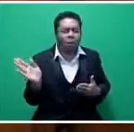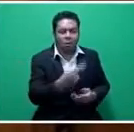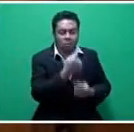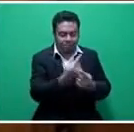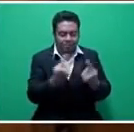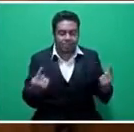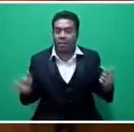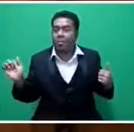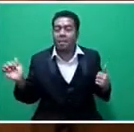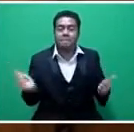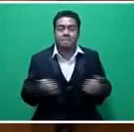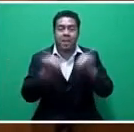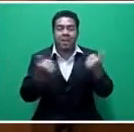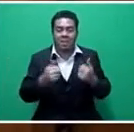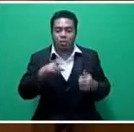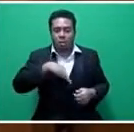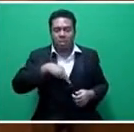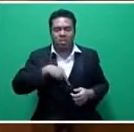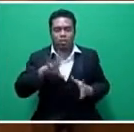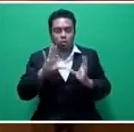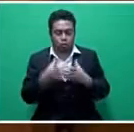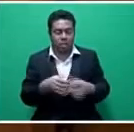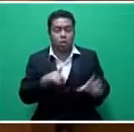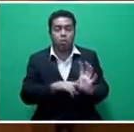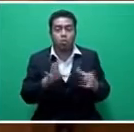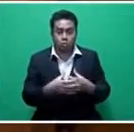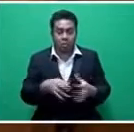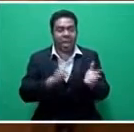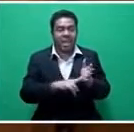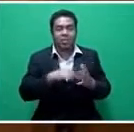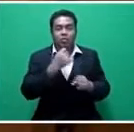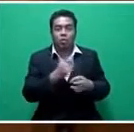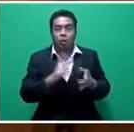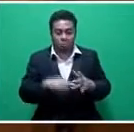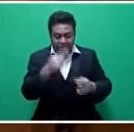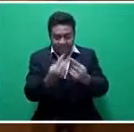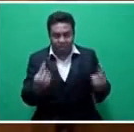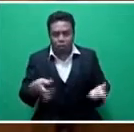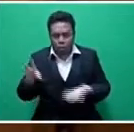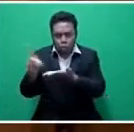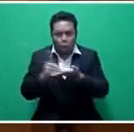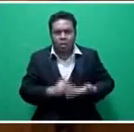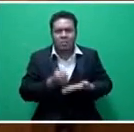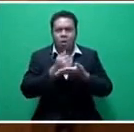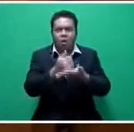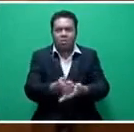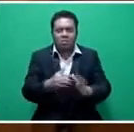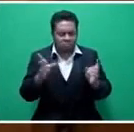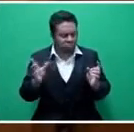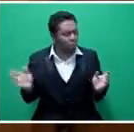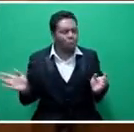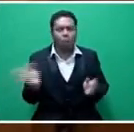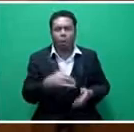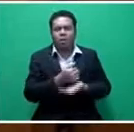and the many religious groups, youth groups, NGOs, entities, individuals, donors and sponsors, corporate bodies who have